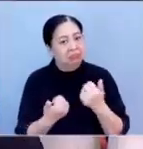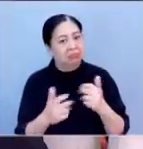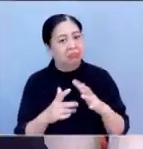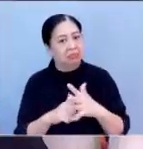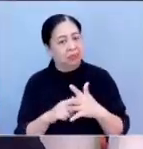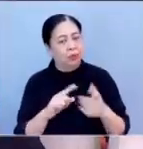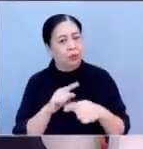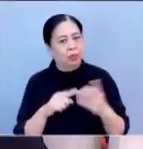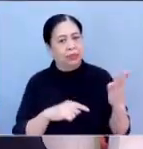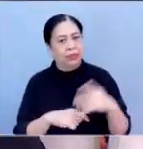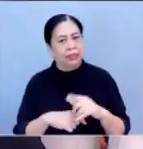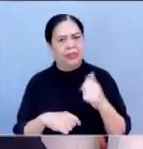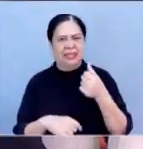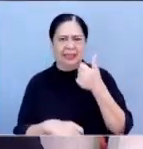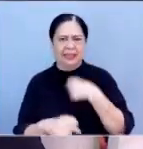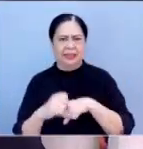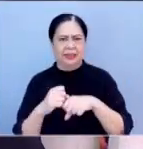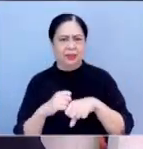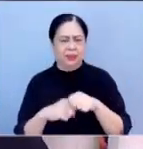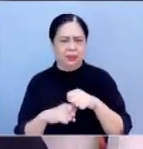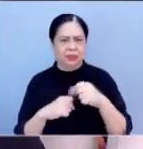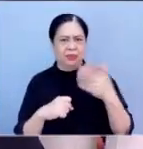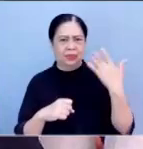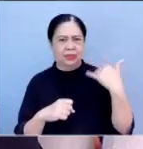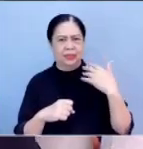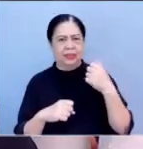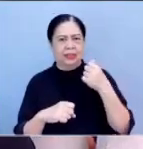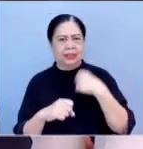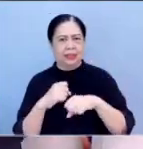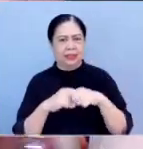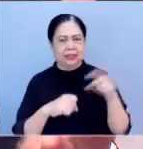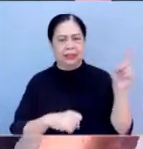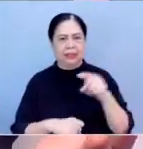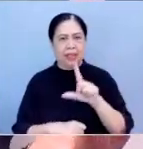so it started like 10 years ago, maybe a little more than 10 years ago. I